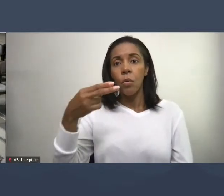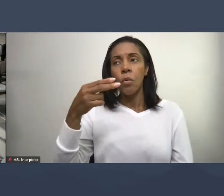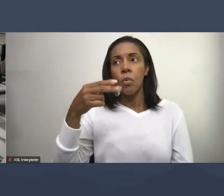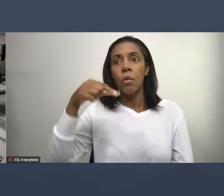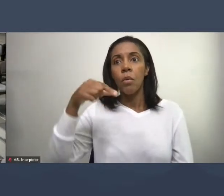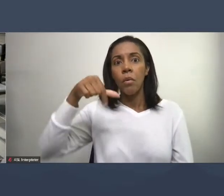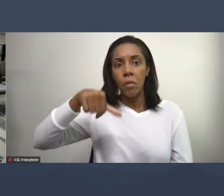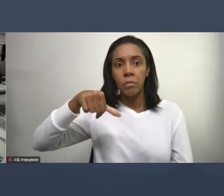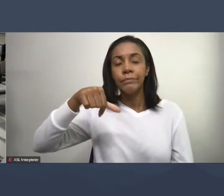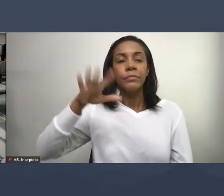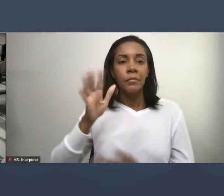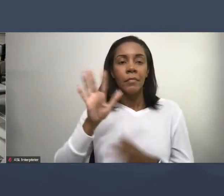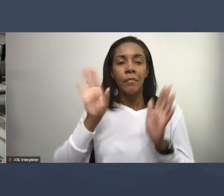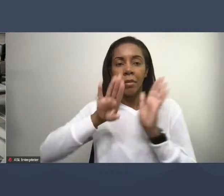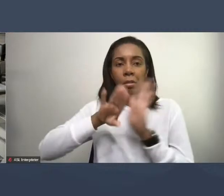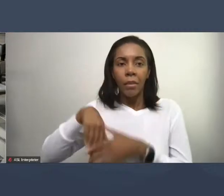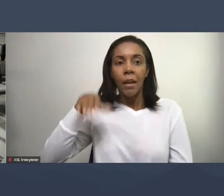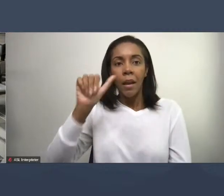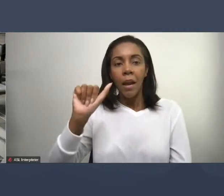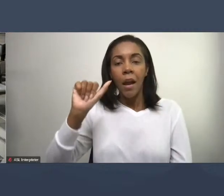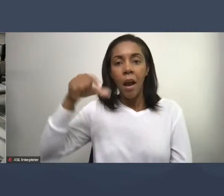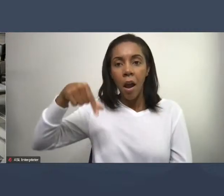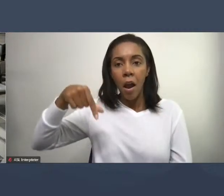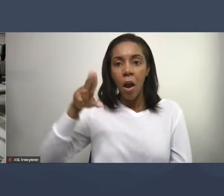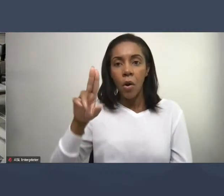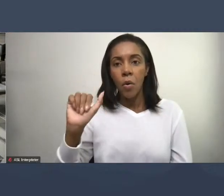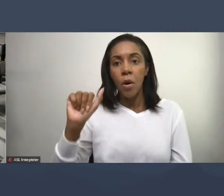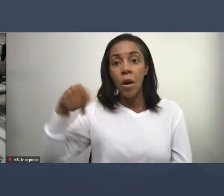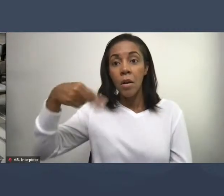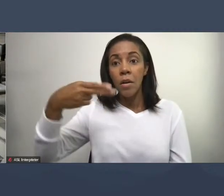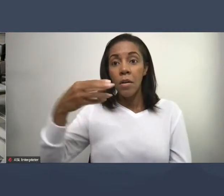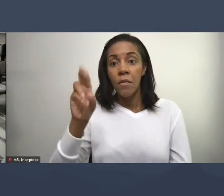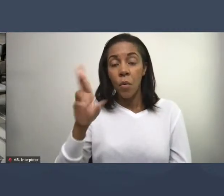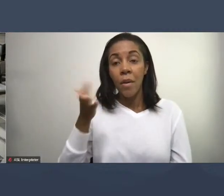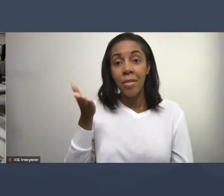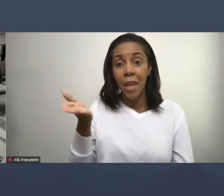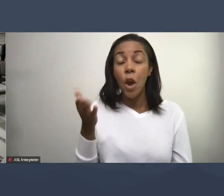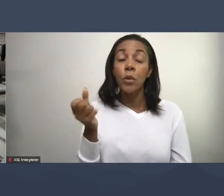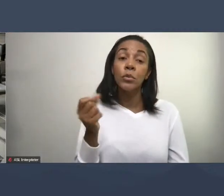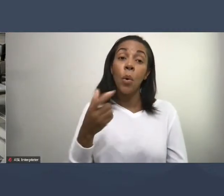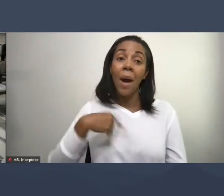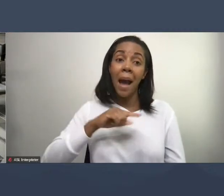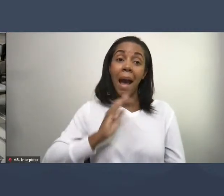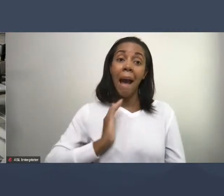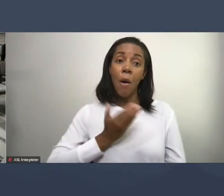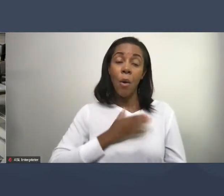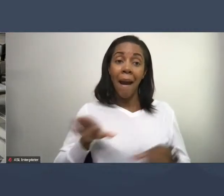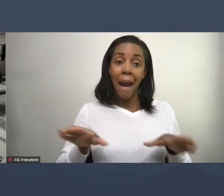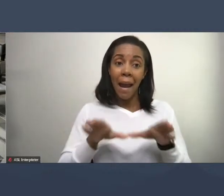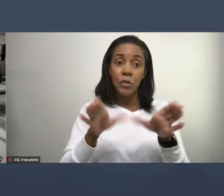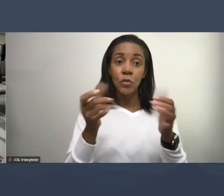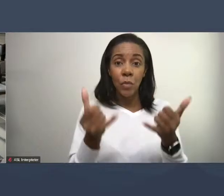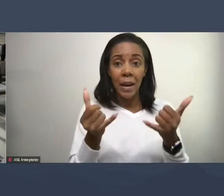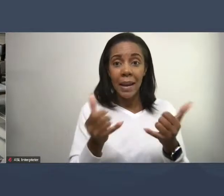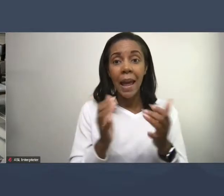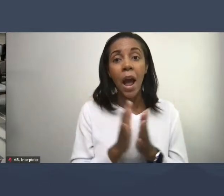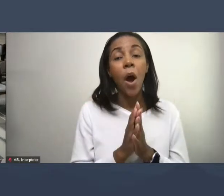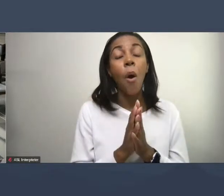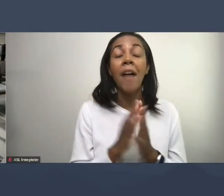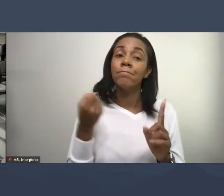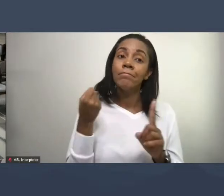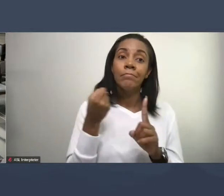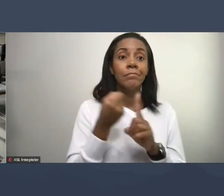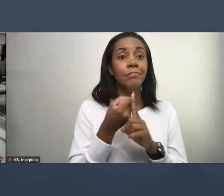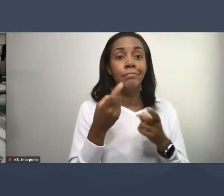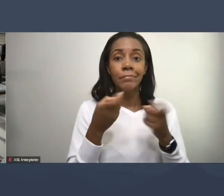community, with each other, that we want to protect that natural resource. And so the actions we have taken thus far, you're going to see have made an impact there, or are